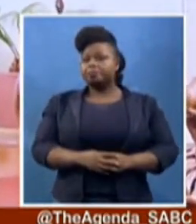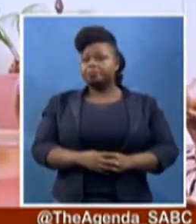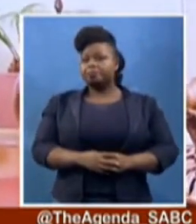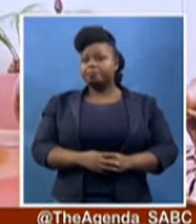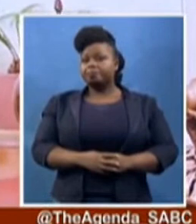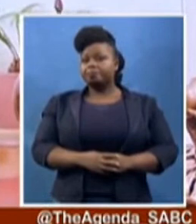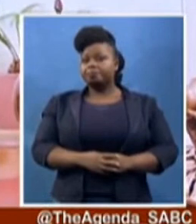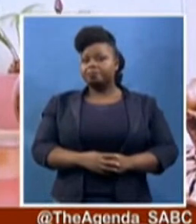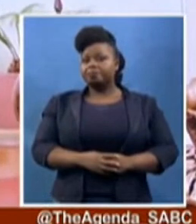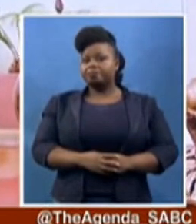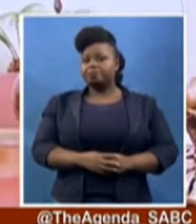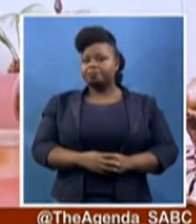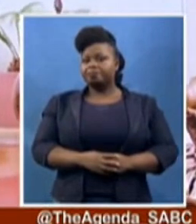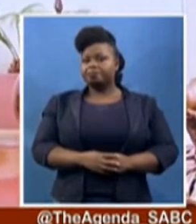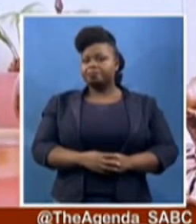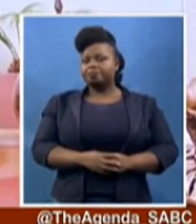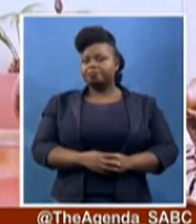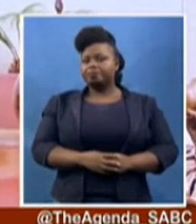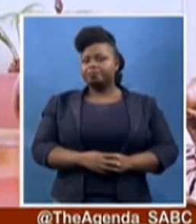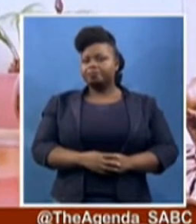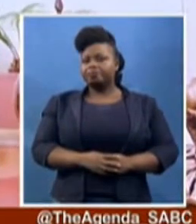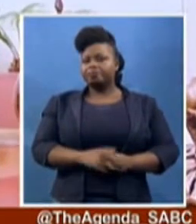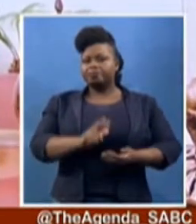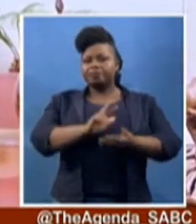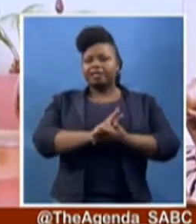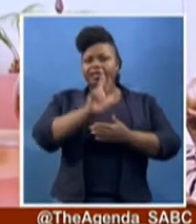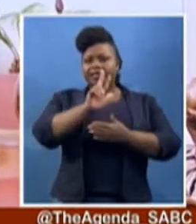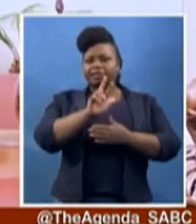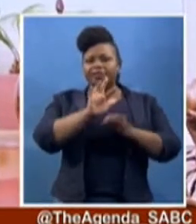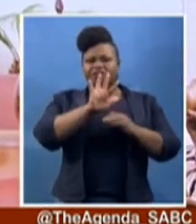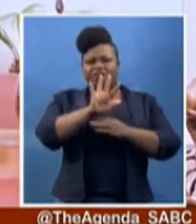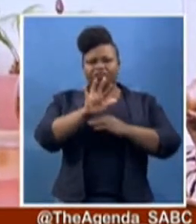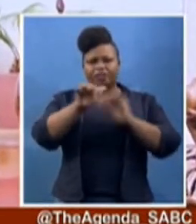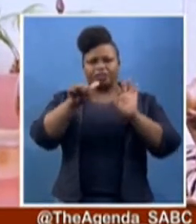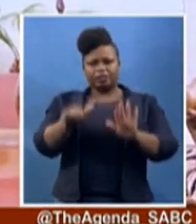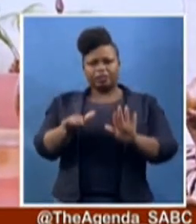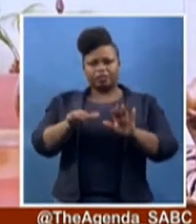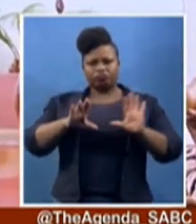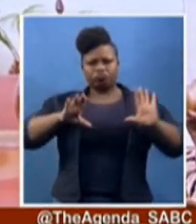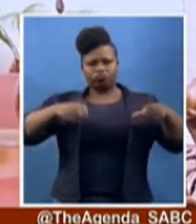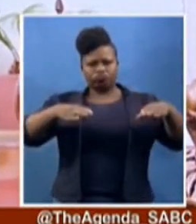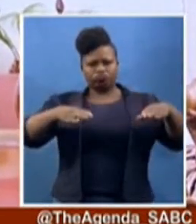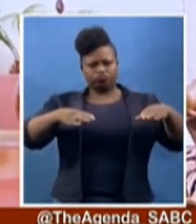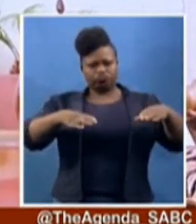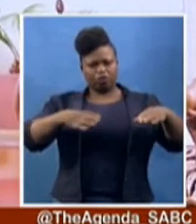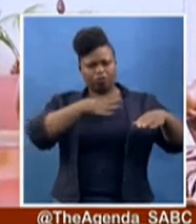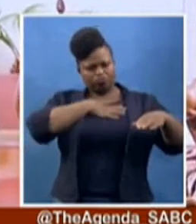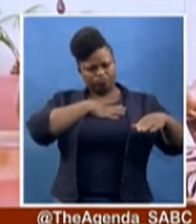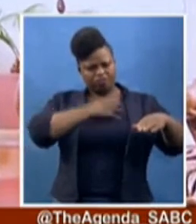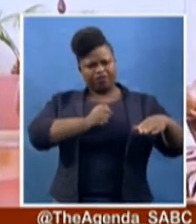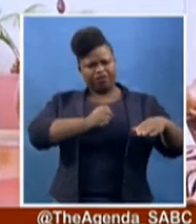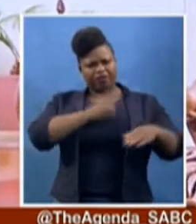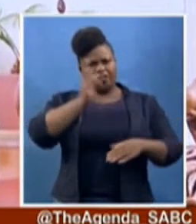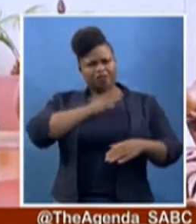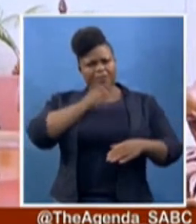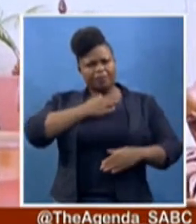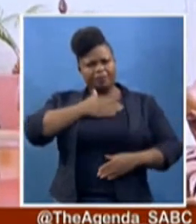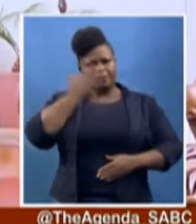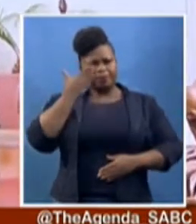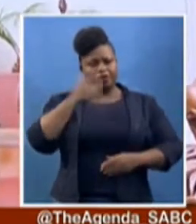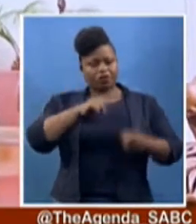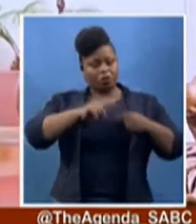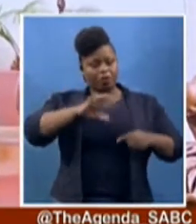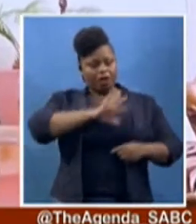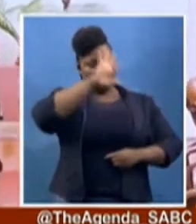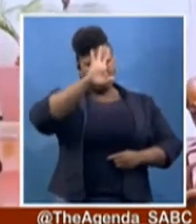a group of bold, visionary, fearless people of African descent, members of the African Methodist Episcopal